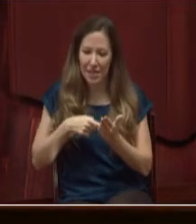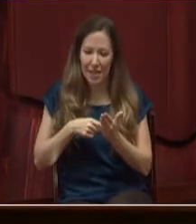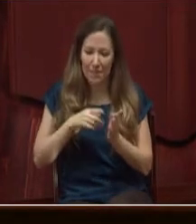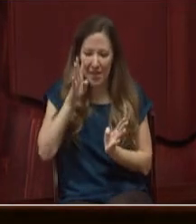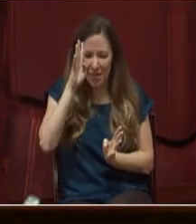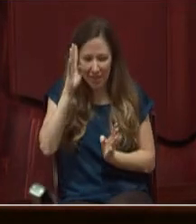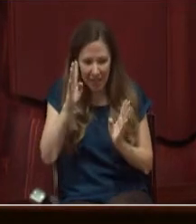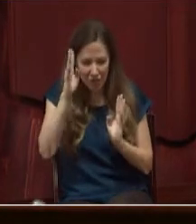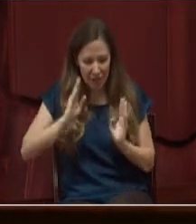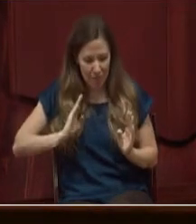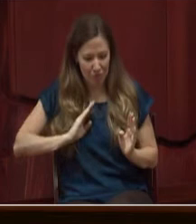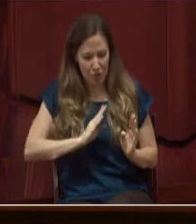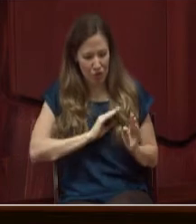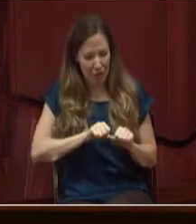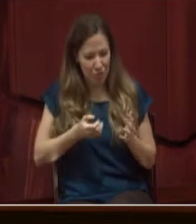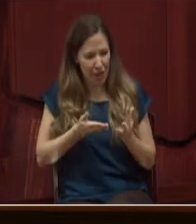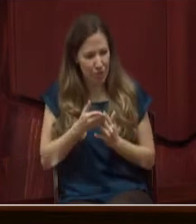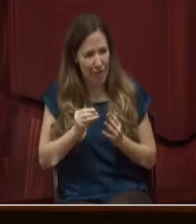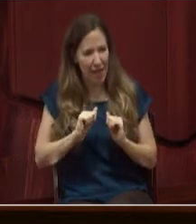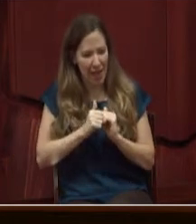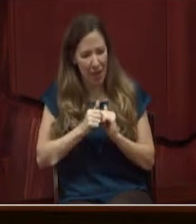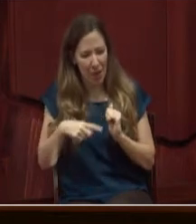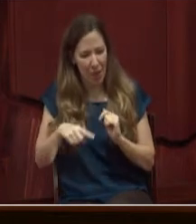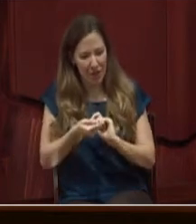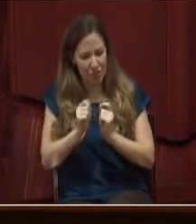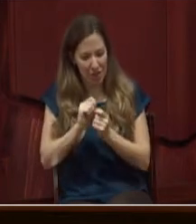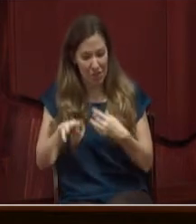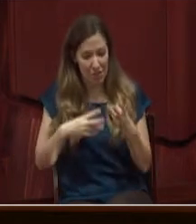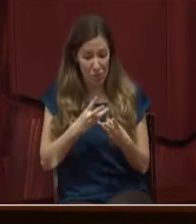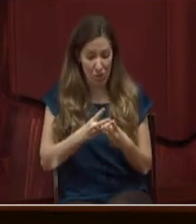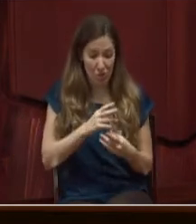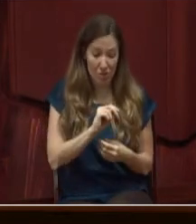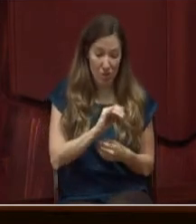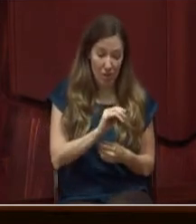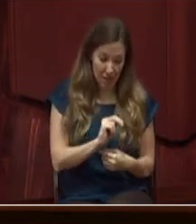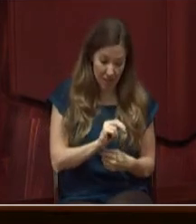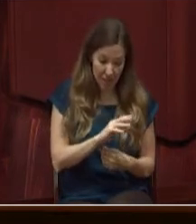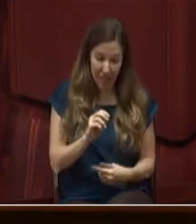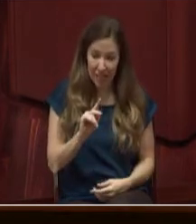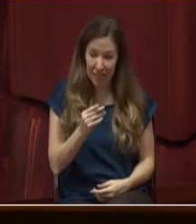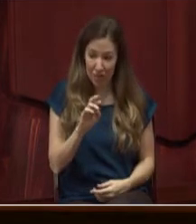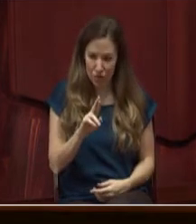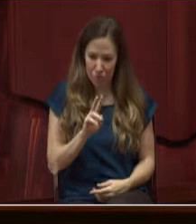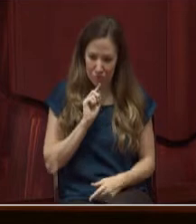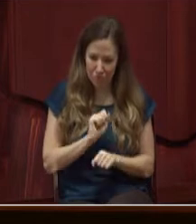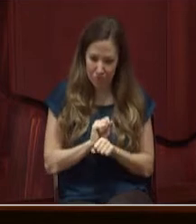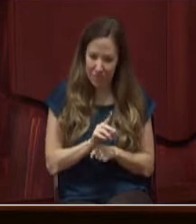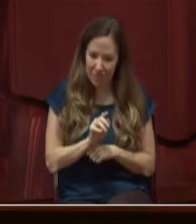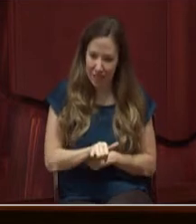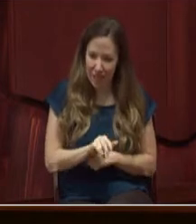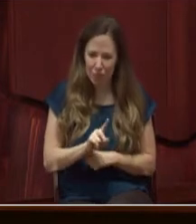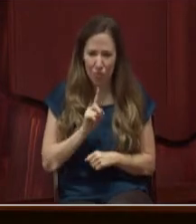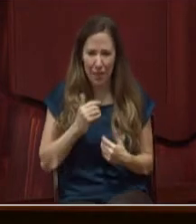and how they changed the world in the Nixon administration, particularly Henry Kissinger's National Security Council. It was a particularly